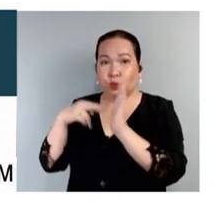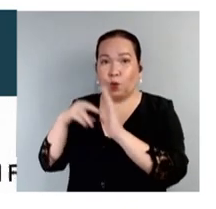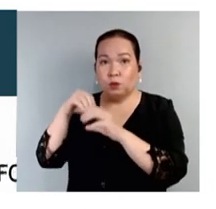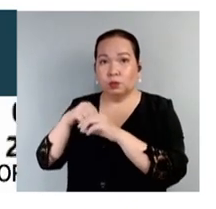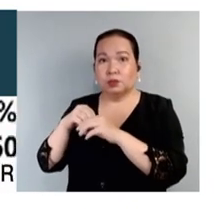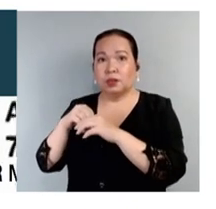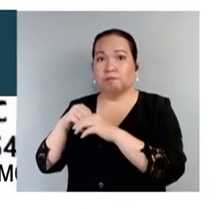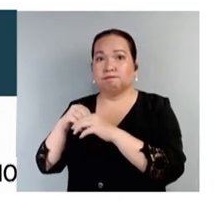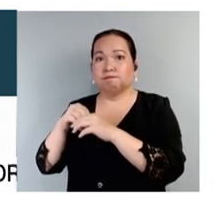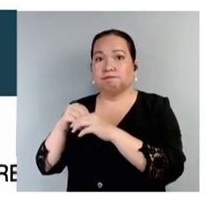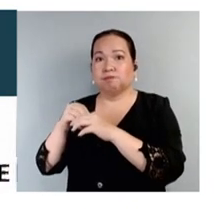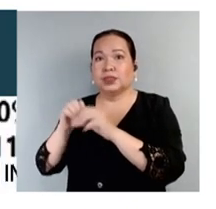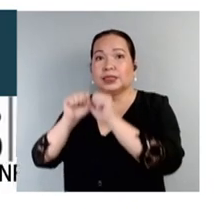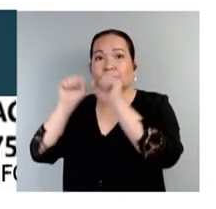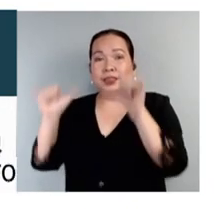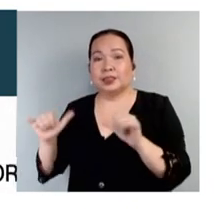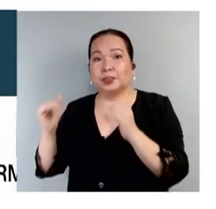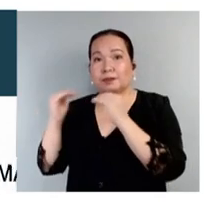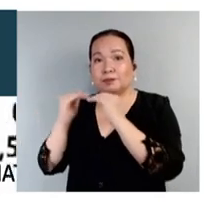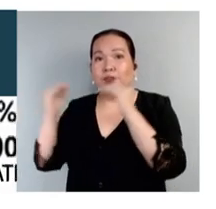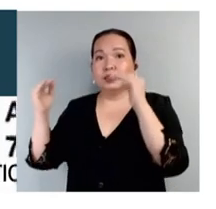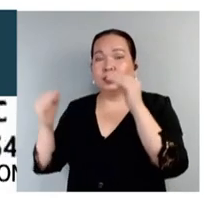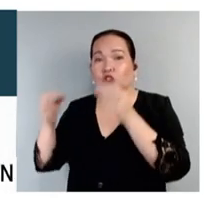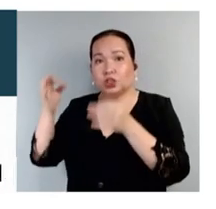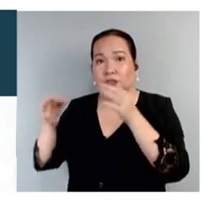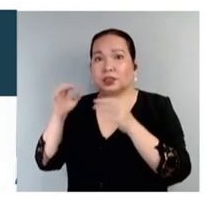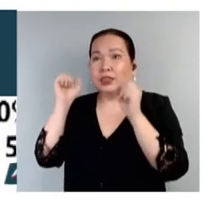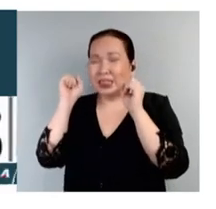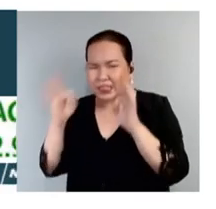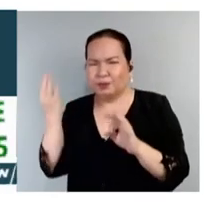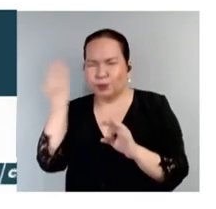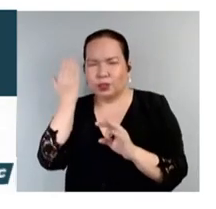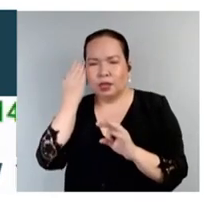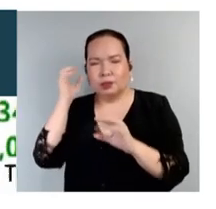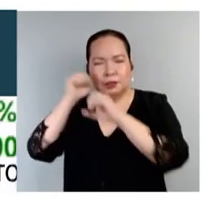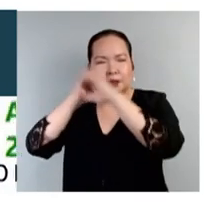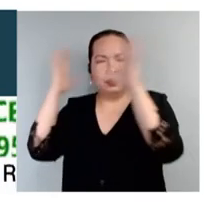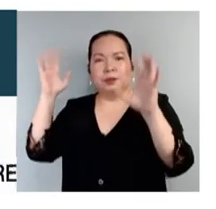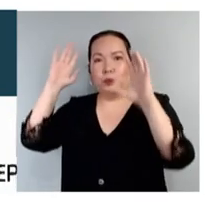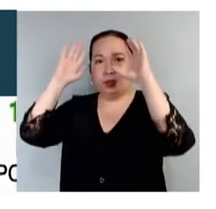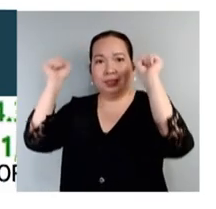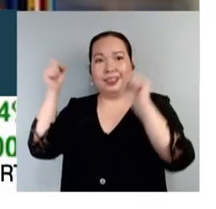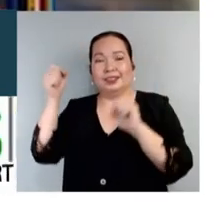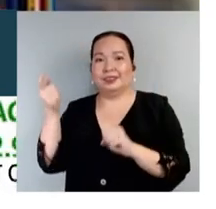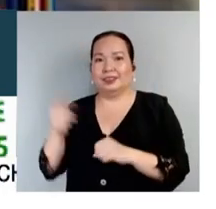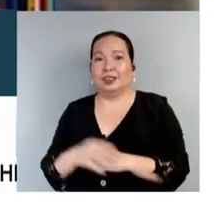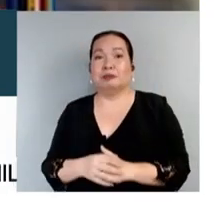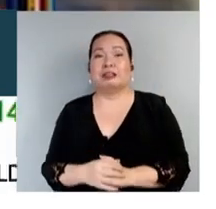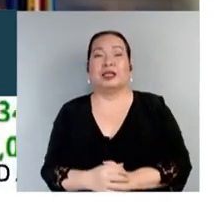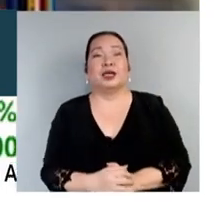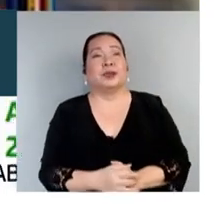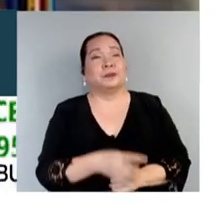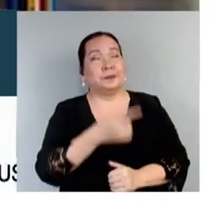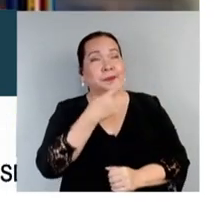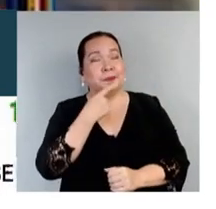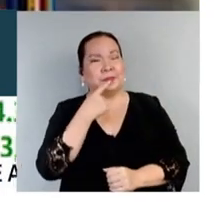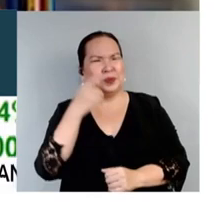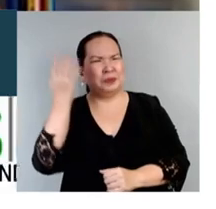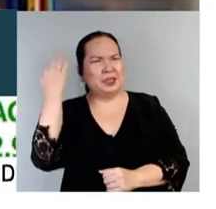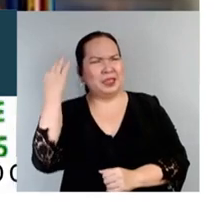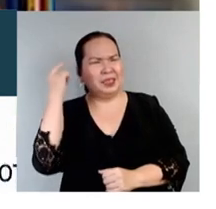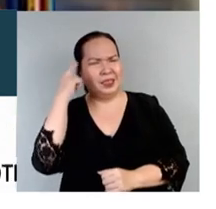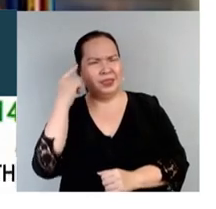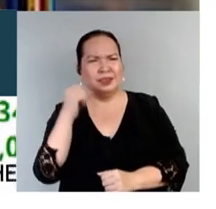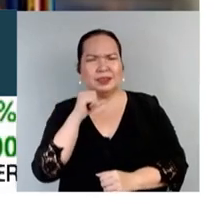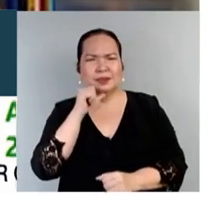foresee justice under a Lacson presidency? Medyo matagal na rin kasi yan, Keisha. I will have to review that part, no? Because